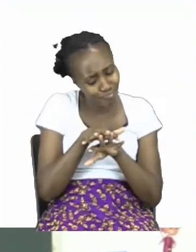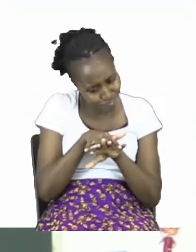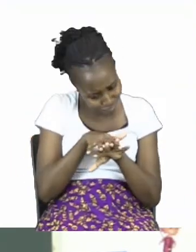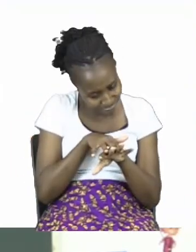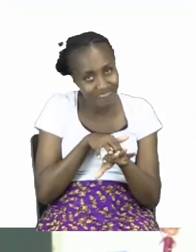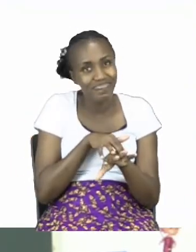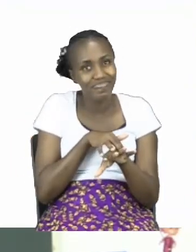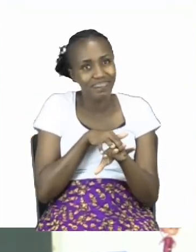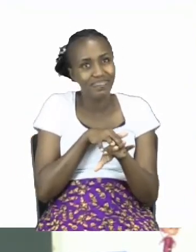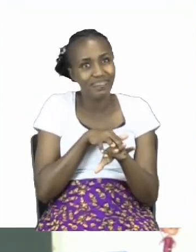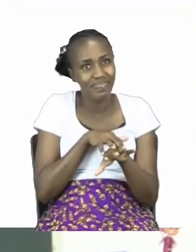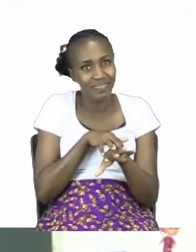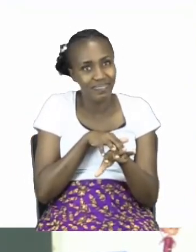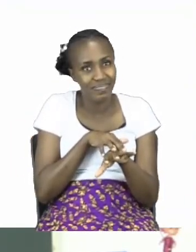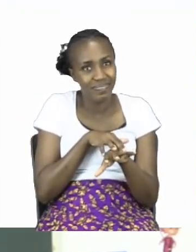one, and remember,